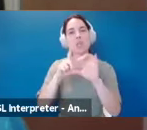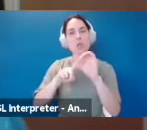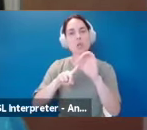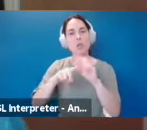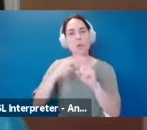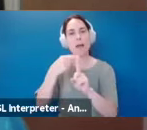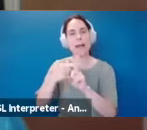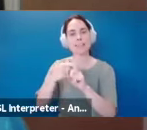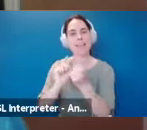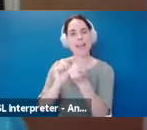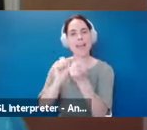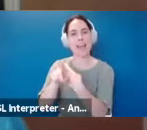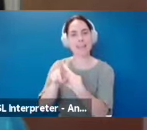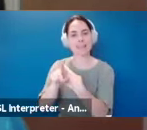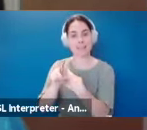Q and A tab.